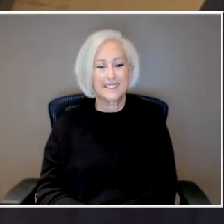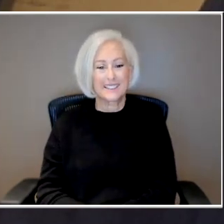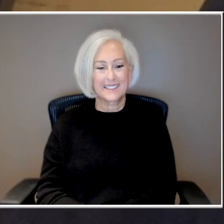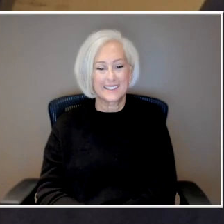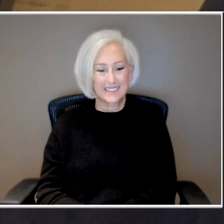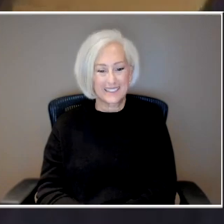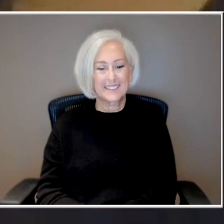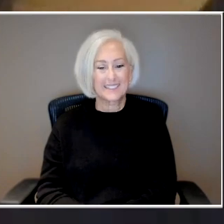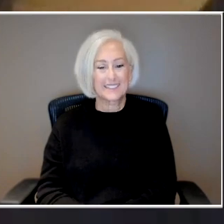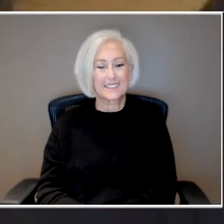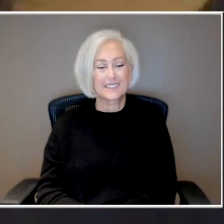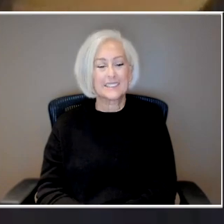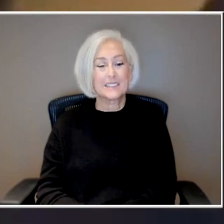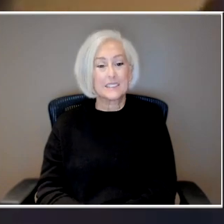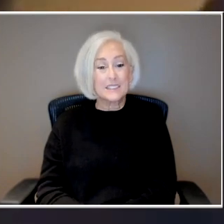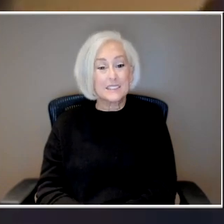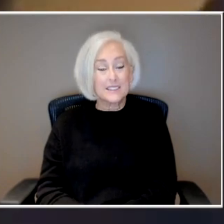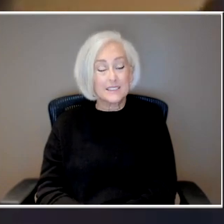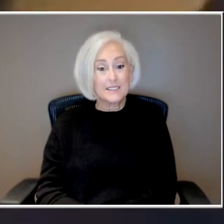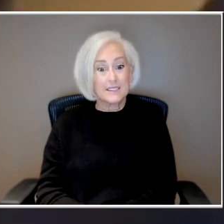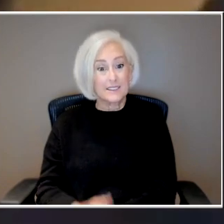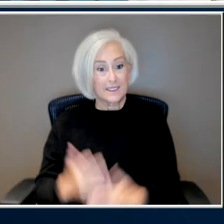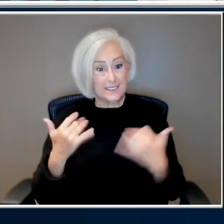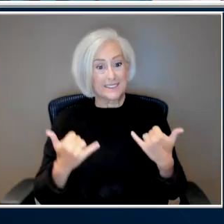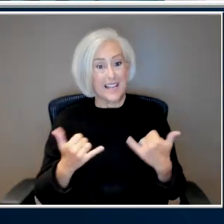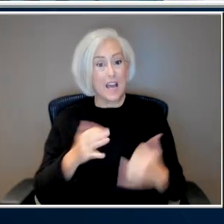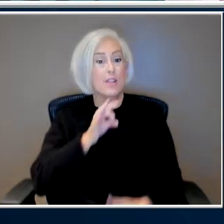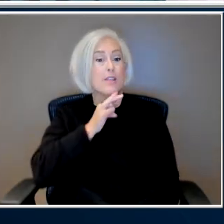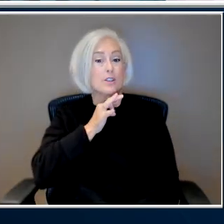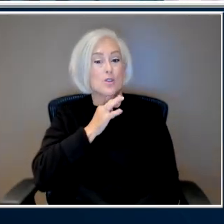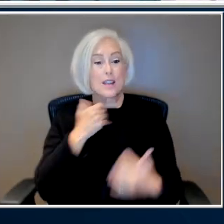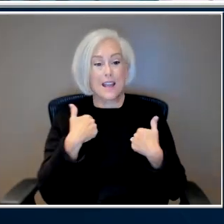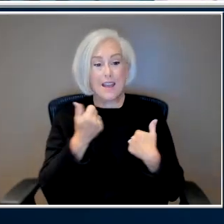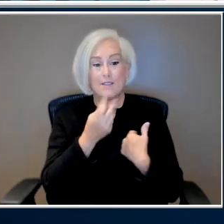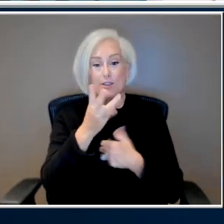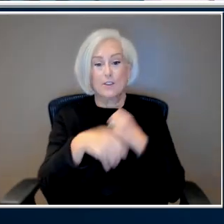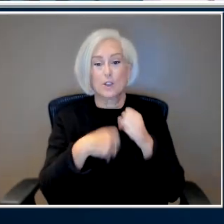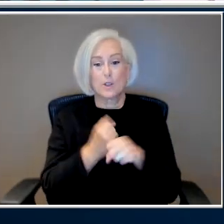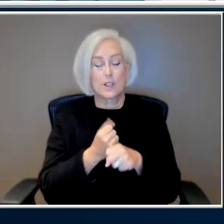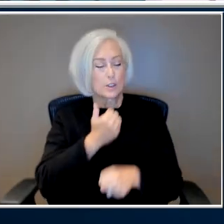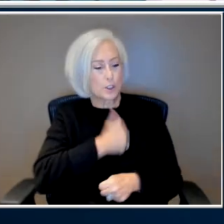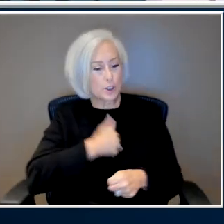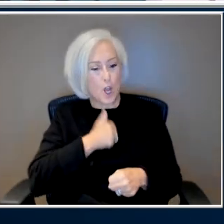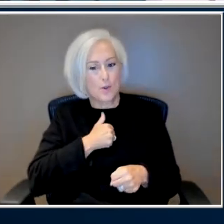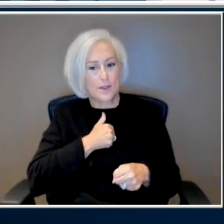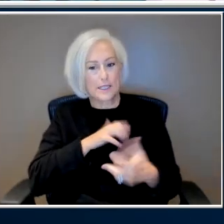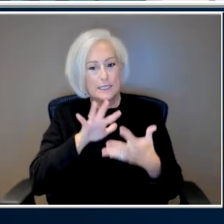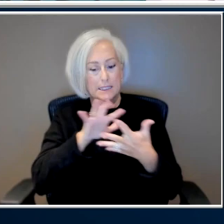You've been living with that trach now for a few years, and I'm sorry. Like they're a little behind.